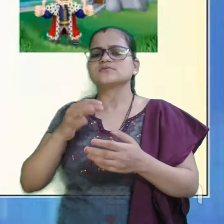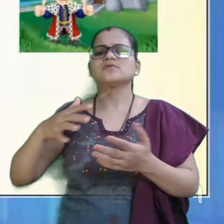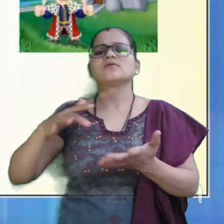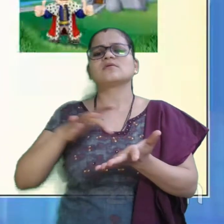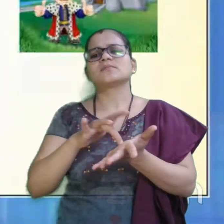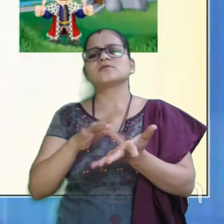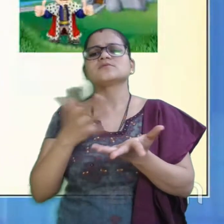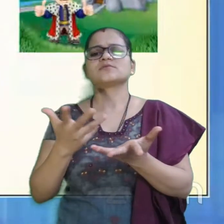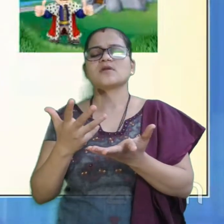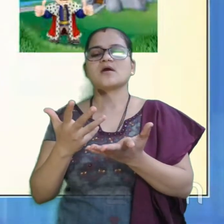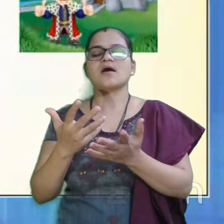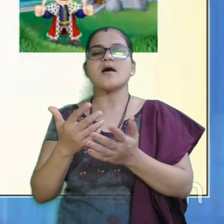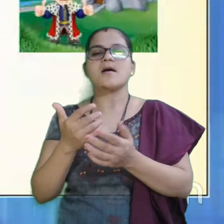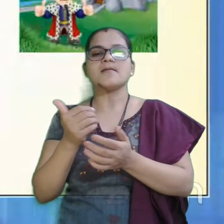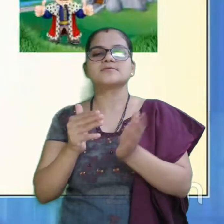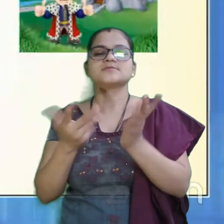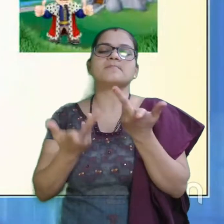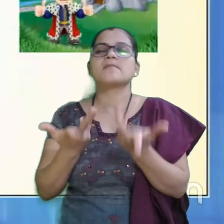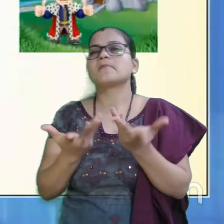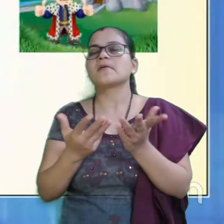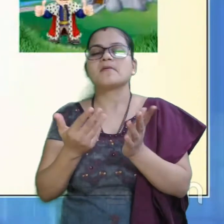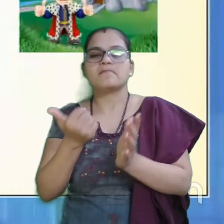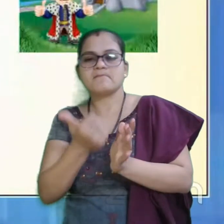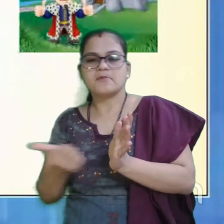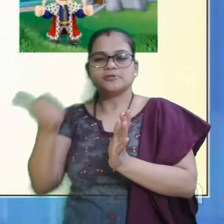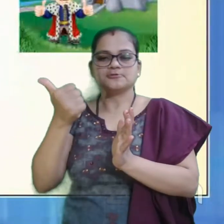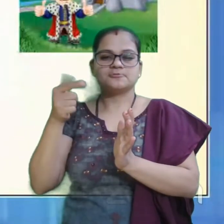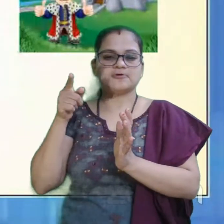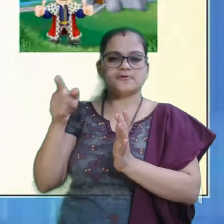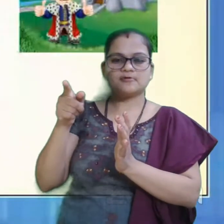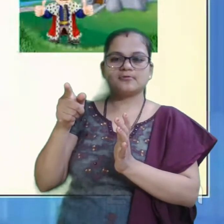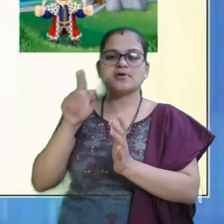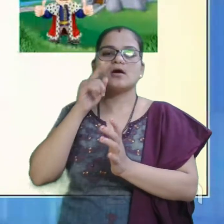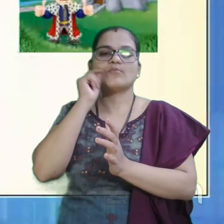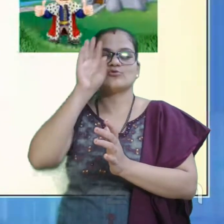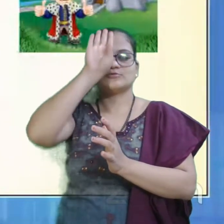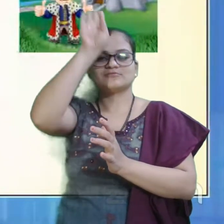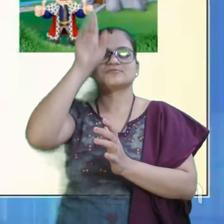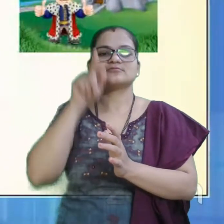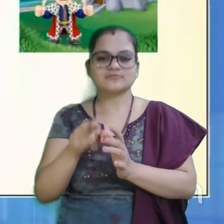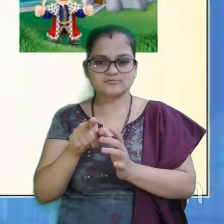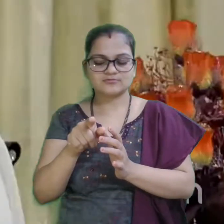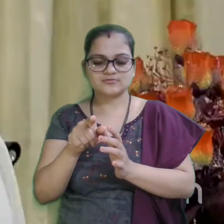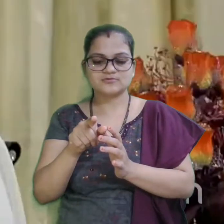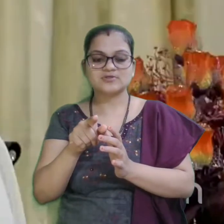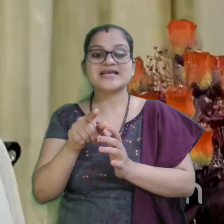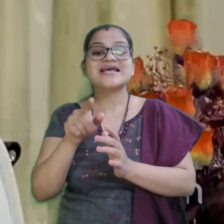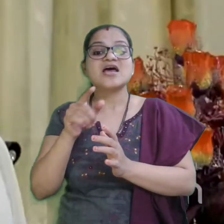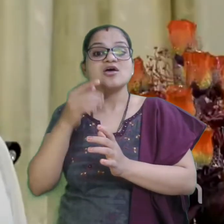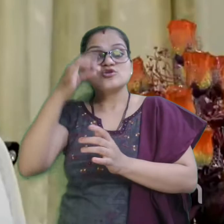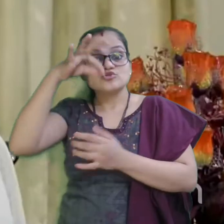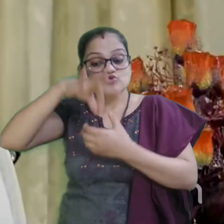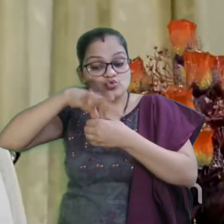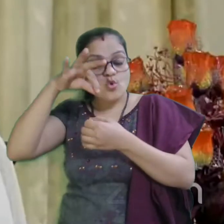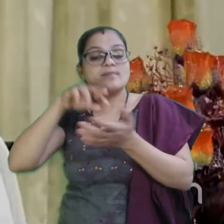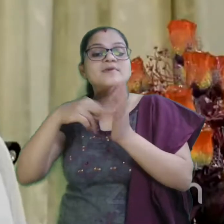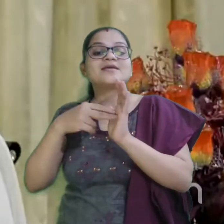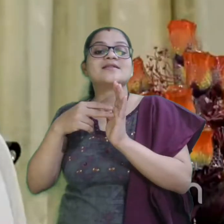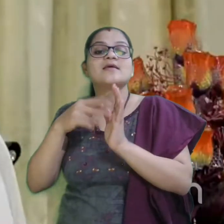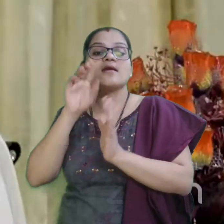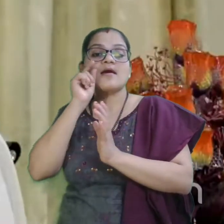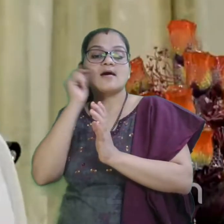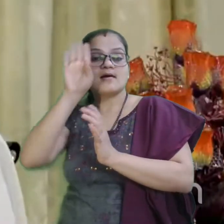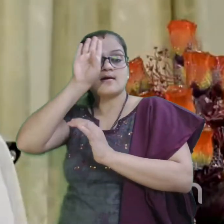and there is something in the mid that we call the ministers. There is the king, the ministers, and the kingdom. So soul is the